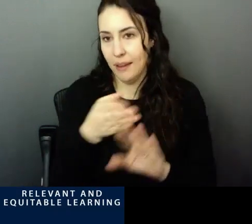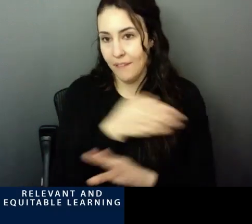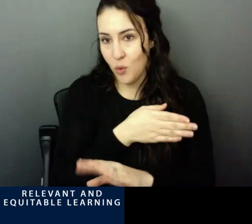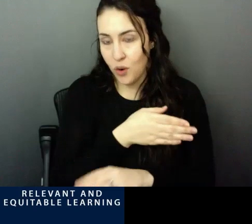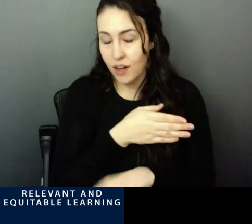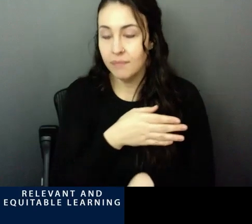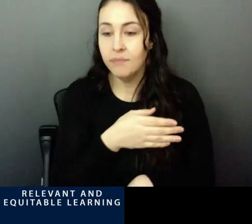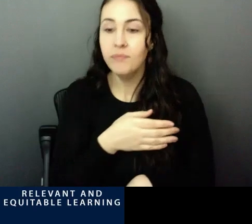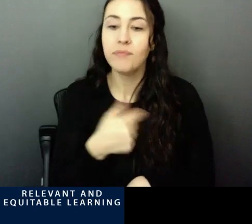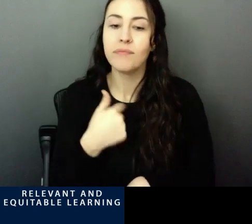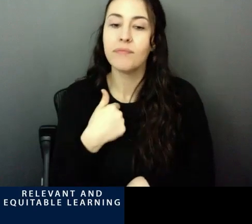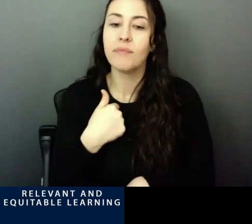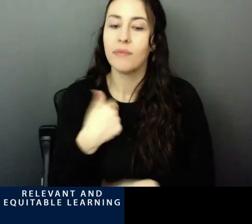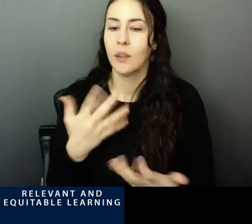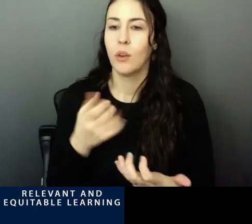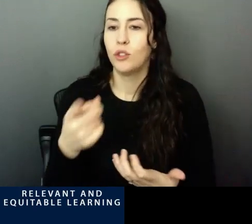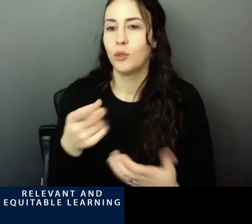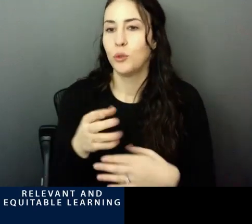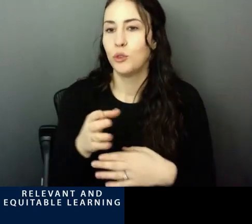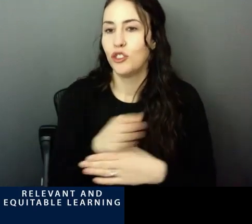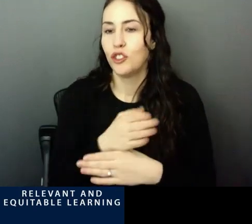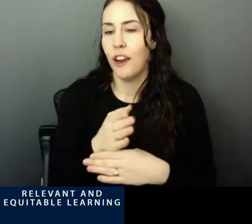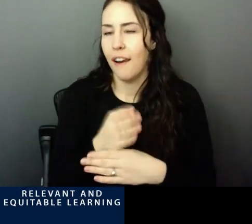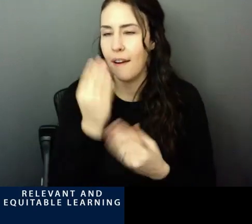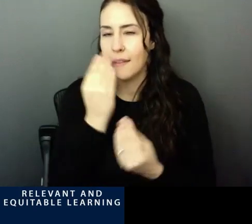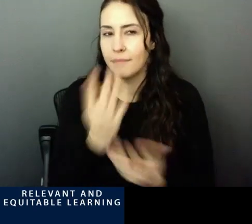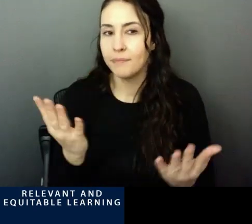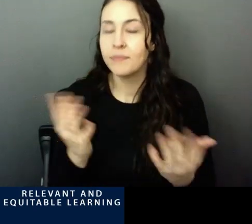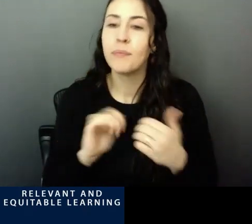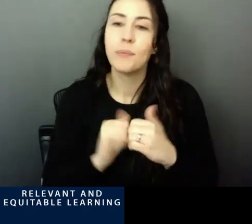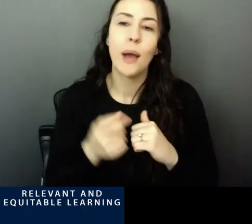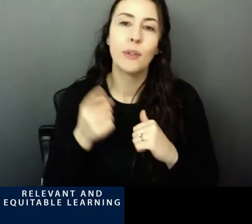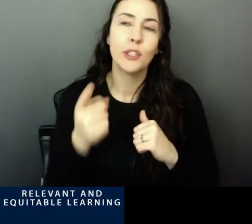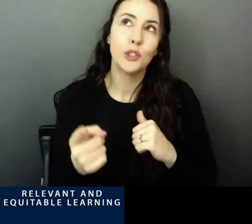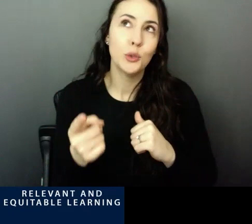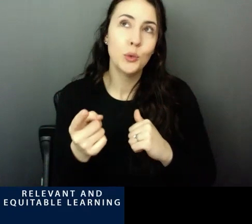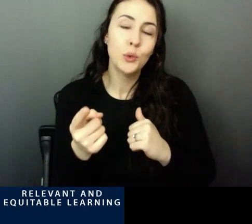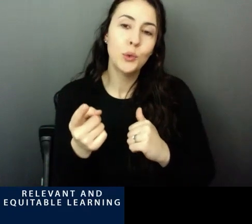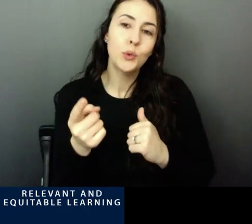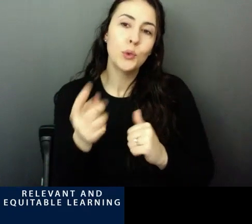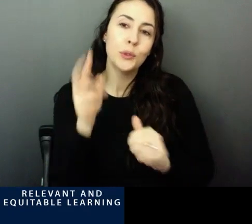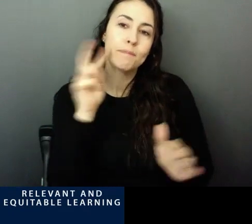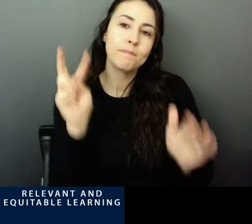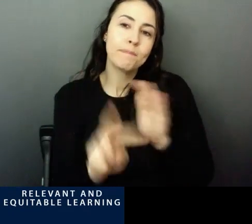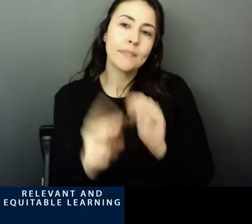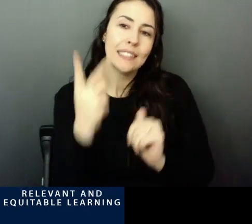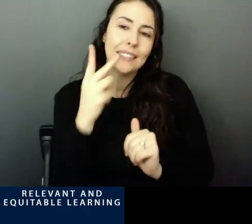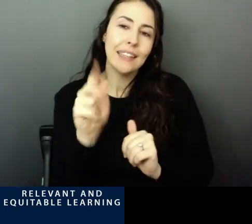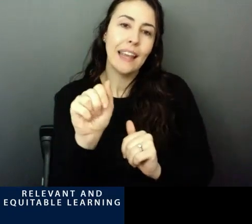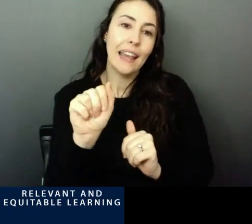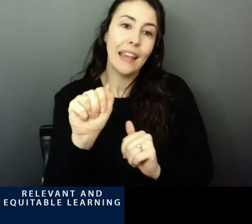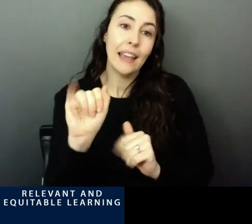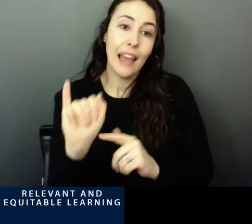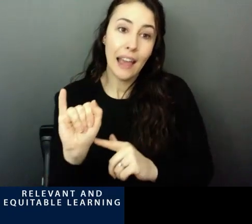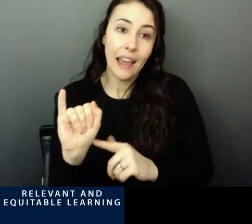I would like you to share with us how do you see AI tools can possibly